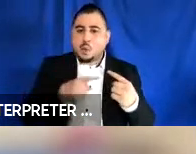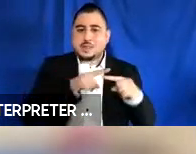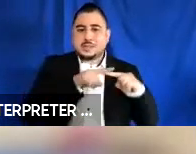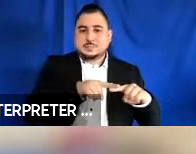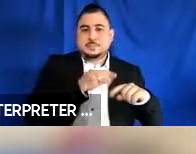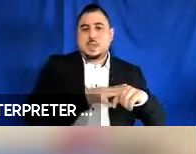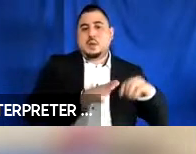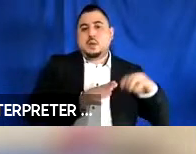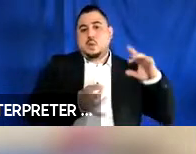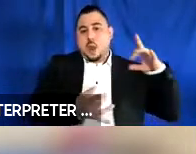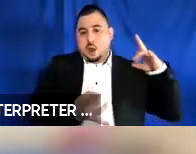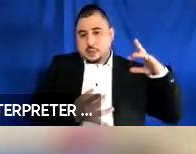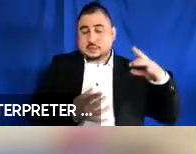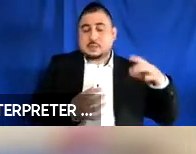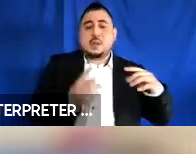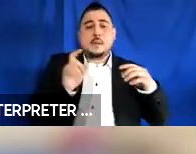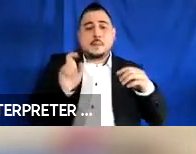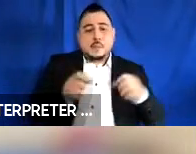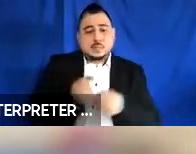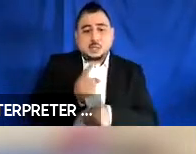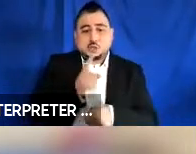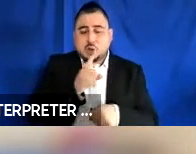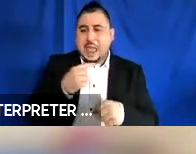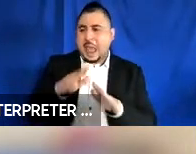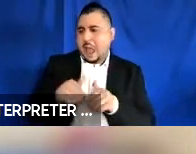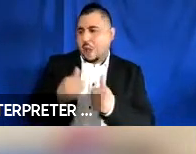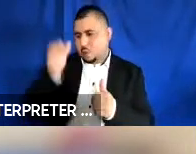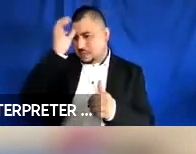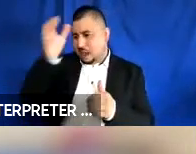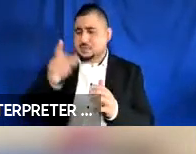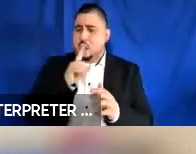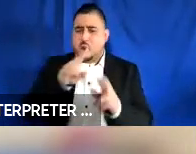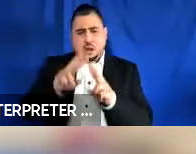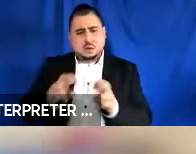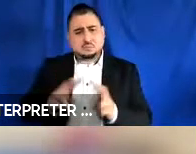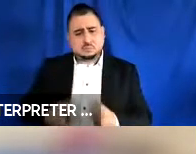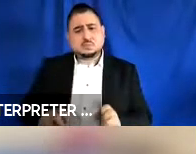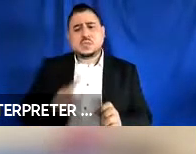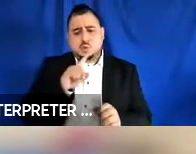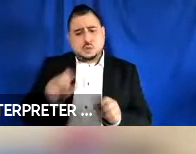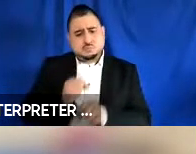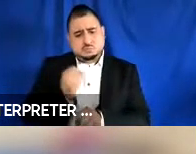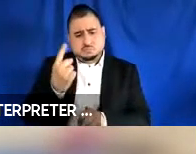are all things that we really need to spend some time on. And I hope that we can get to the